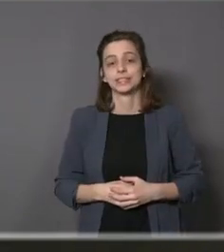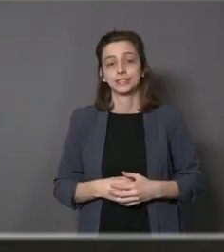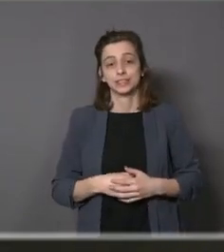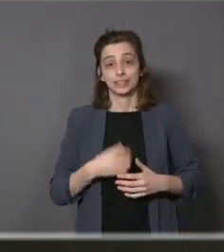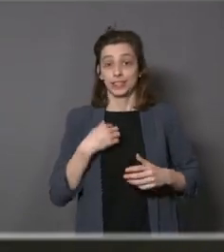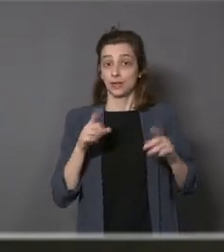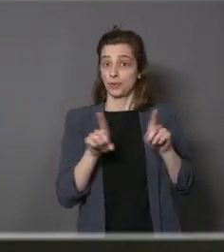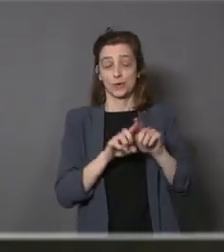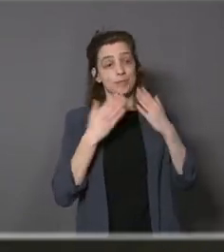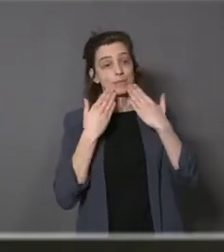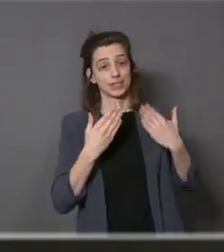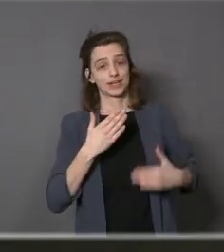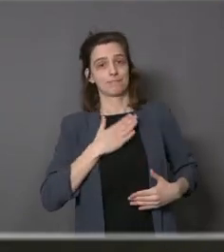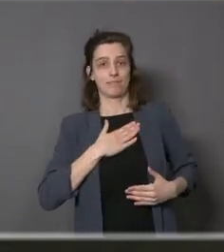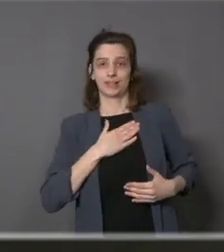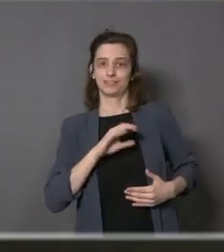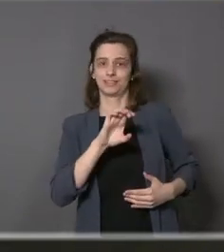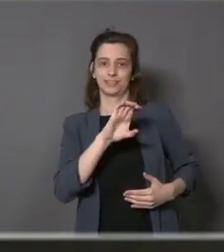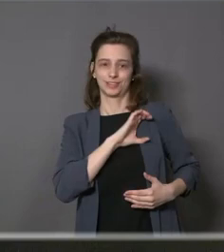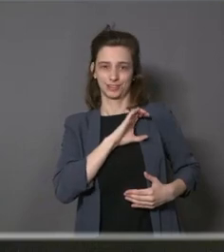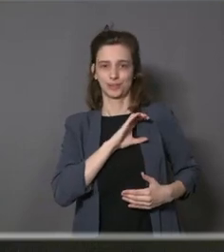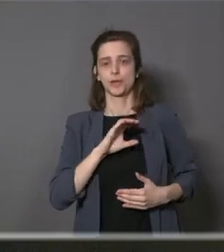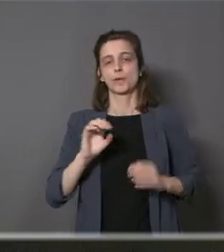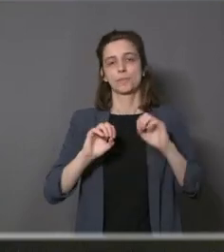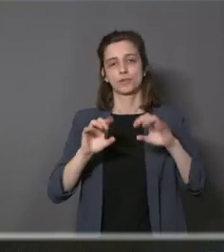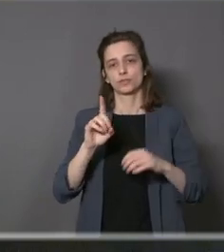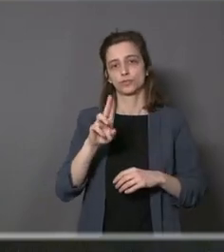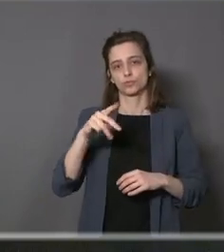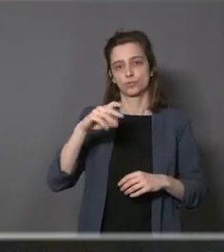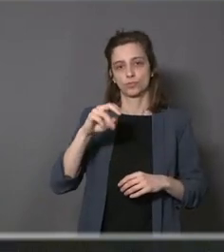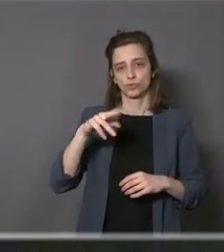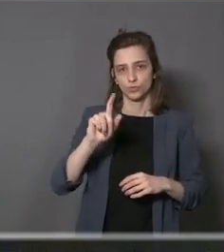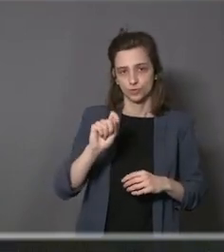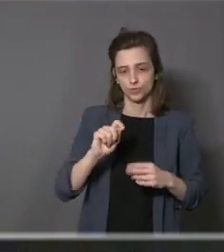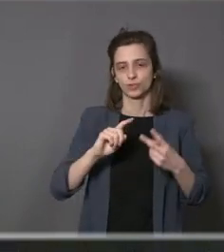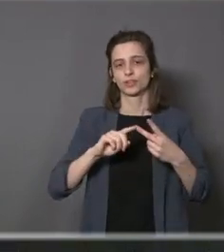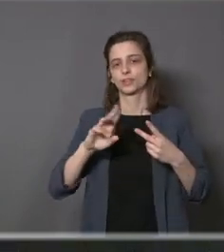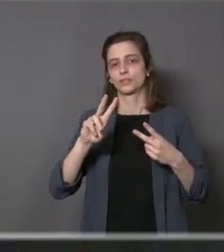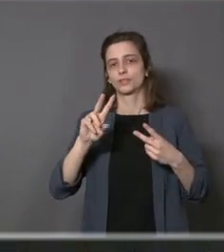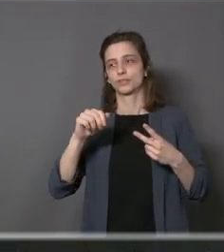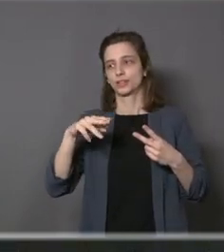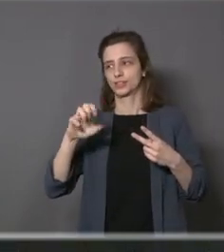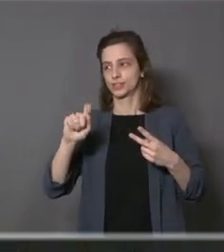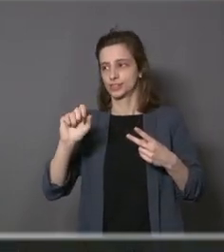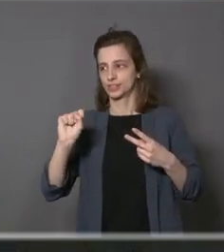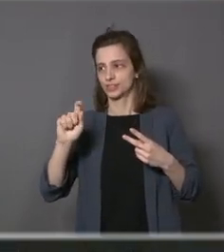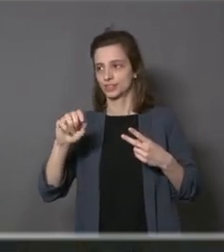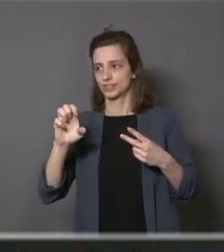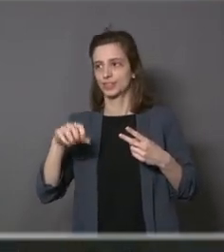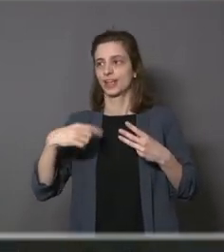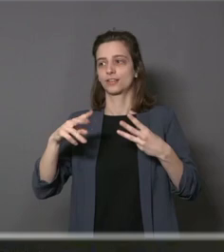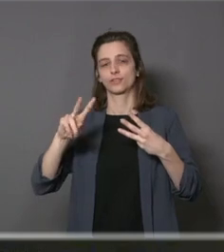esteemed colleagues, Professor Dupont, Professor Venice, and Professor Verstraeken